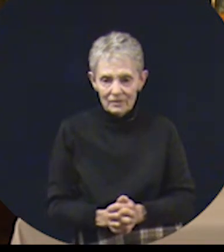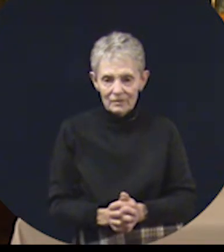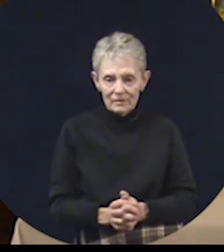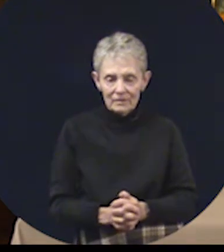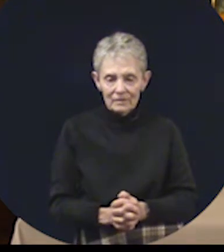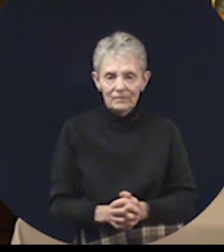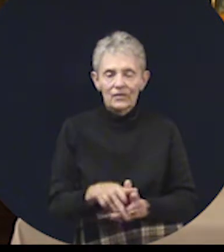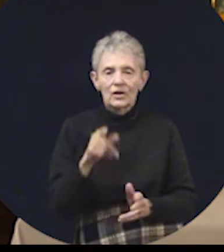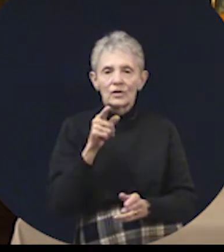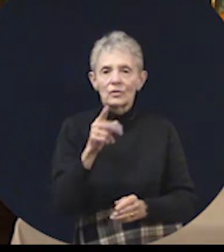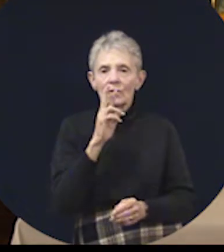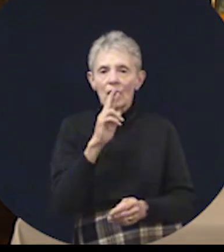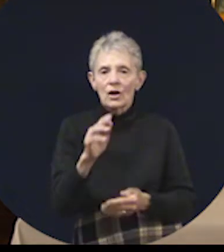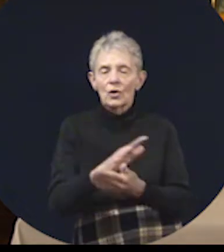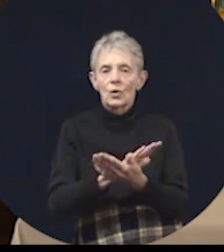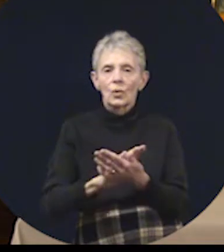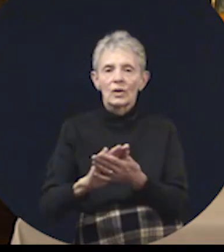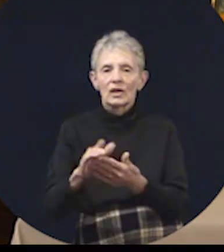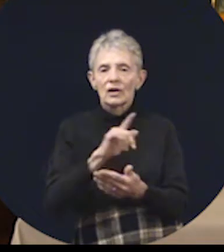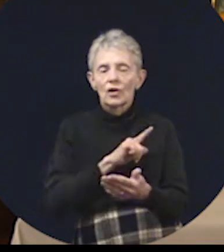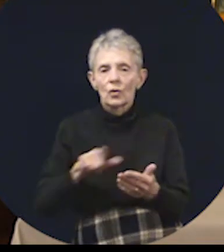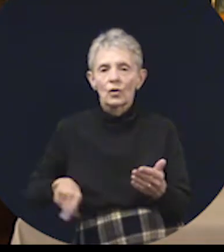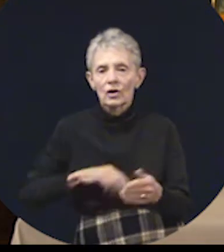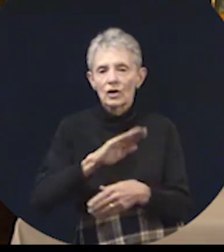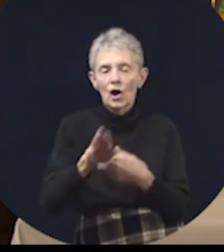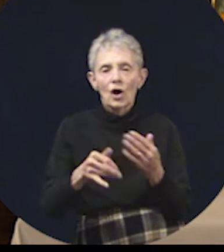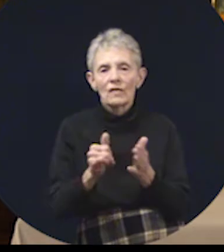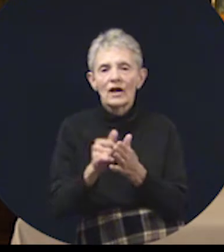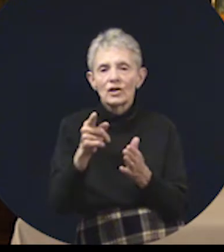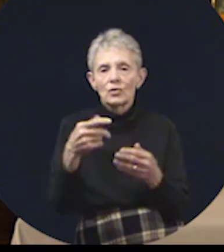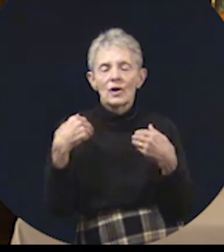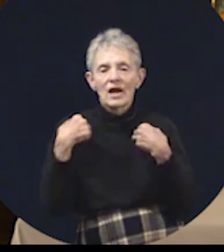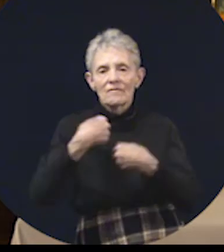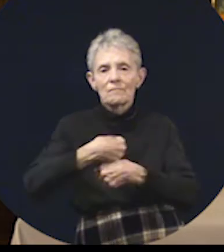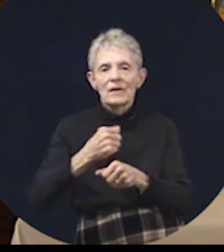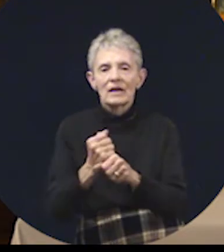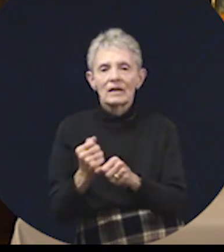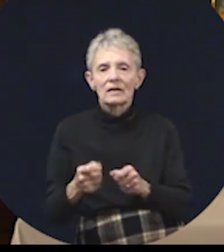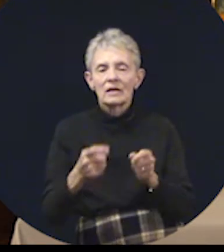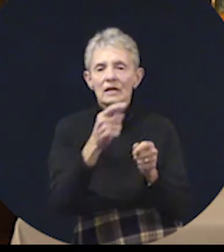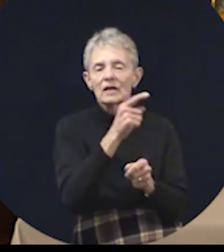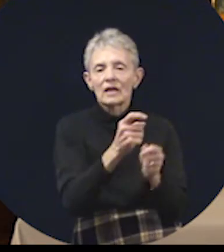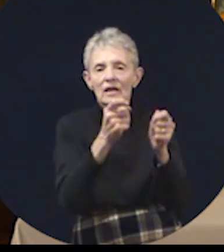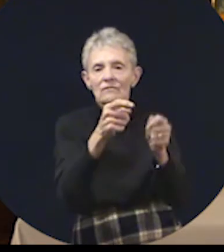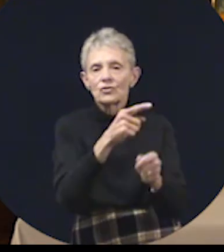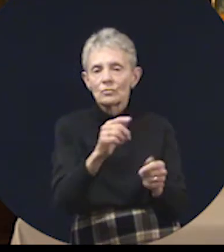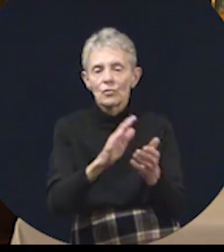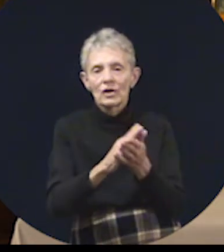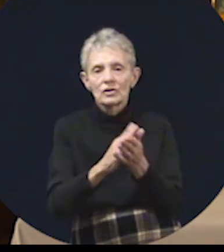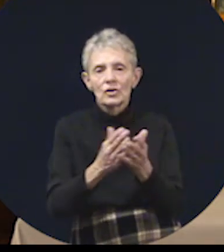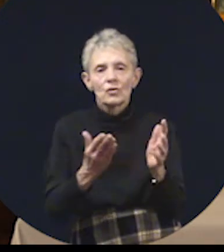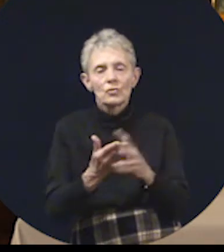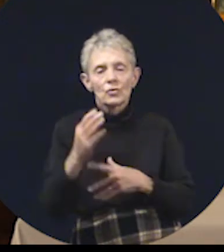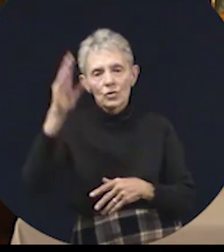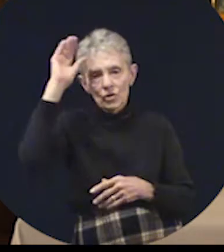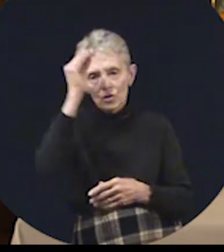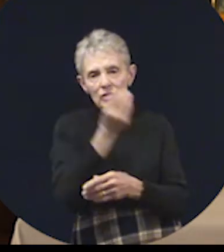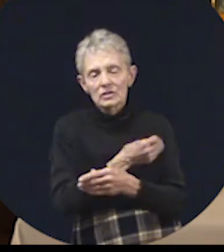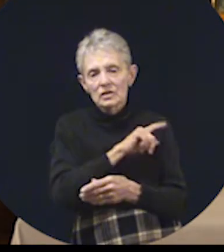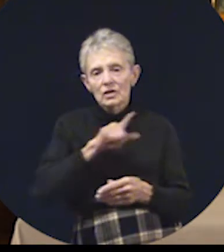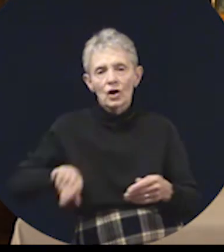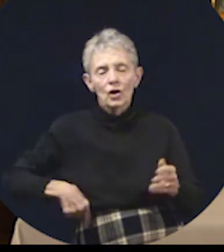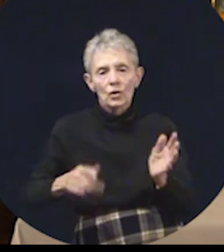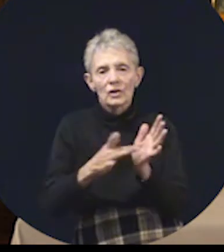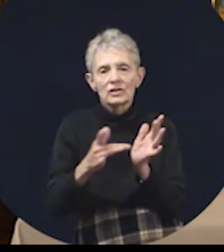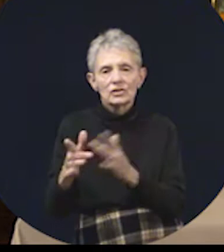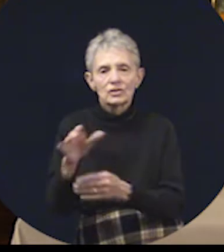You are indeed holy, O Lord, and all that you have created rightly gives you praise. For through your Son, our Lord Jesus Christ, and